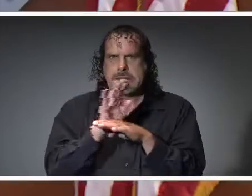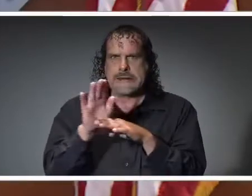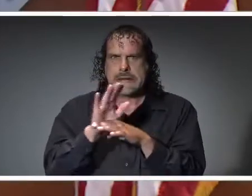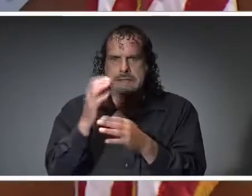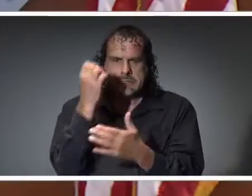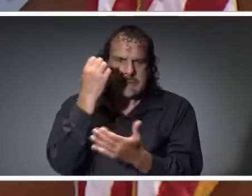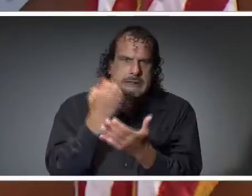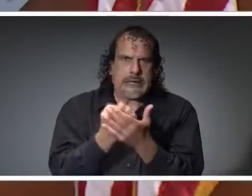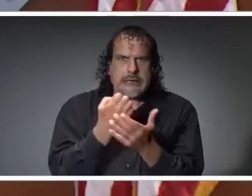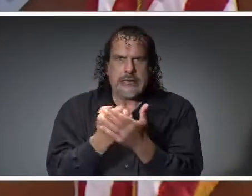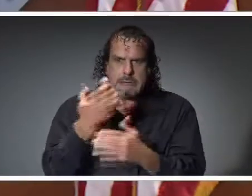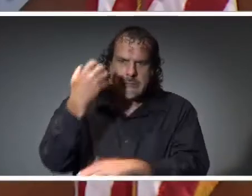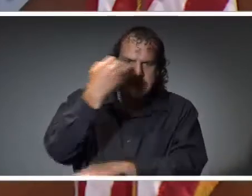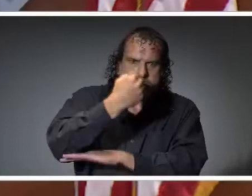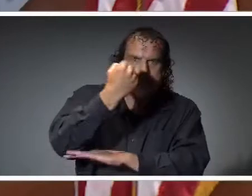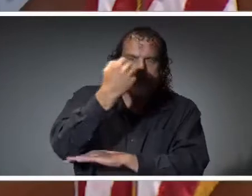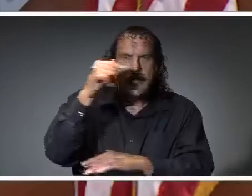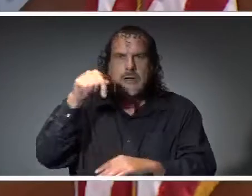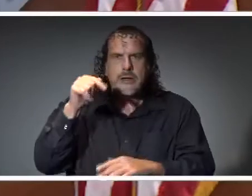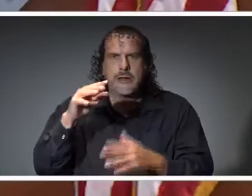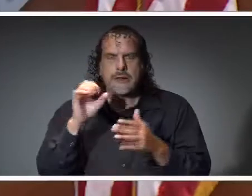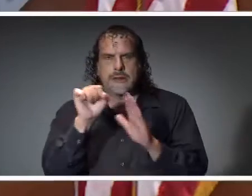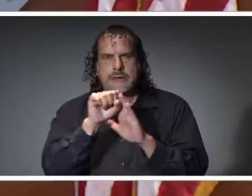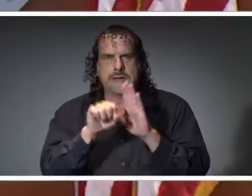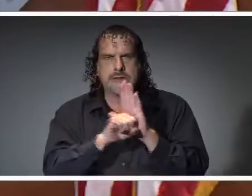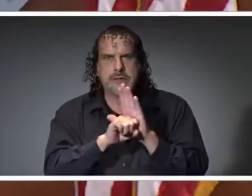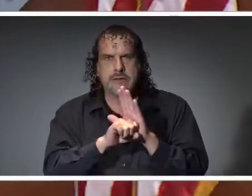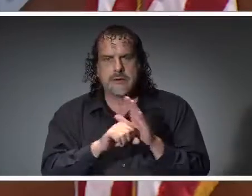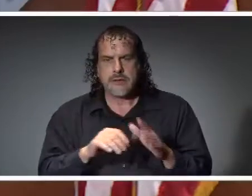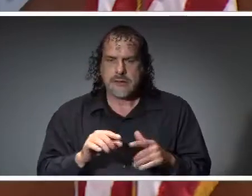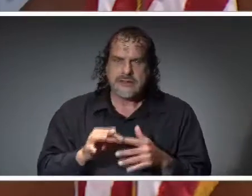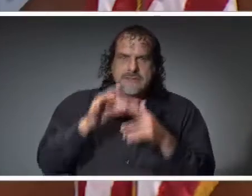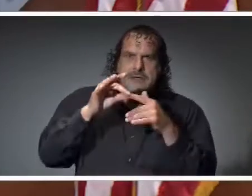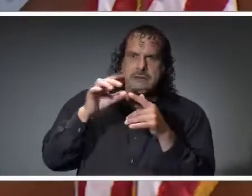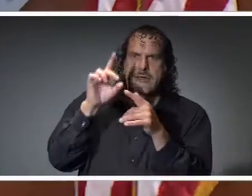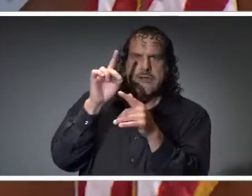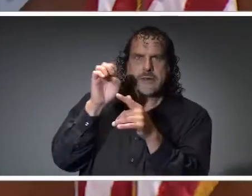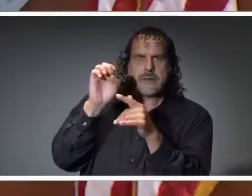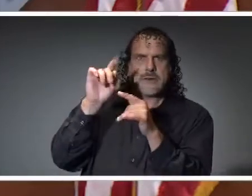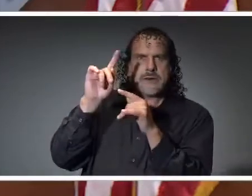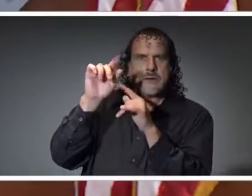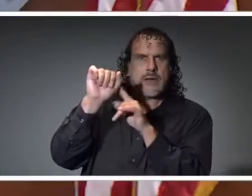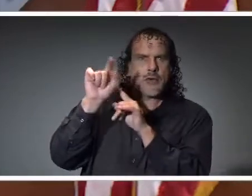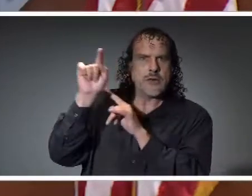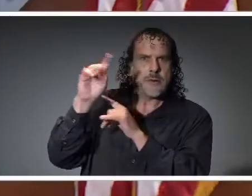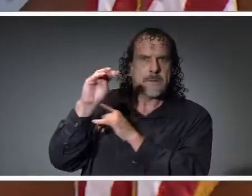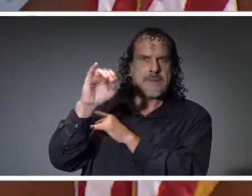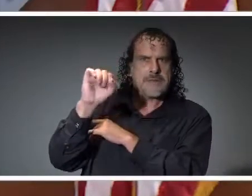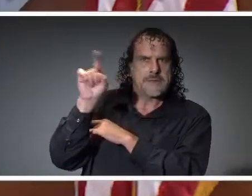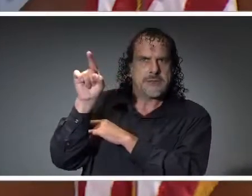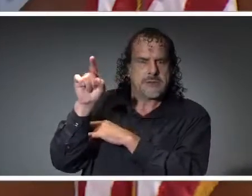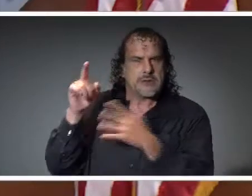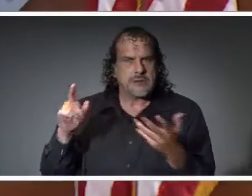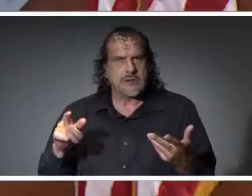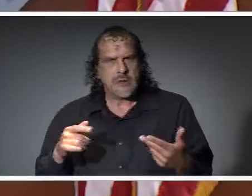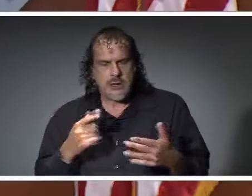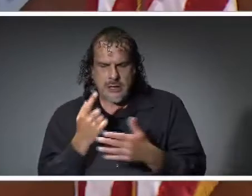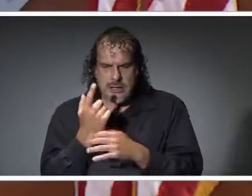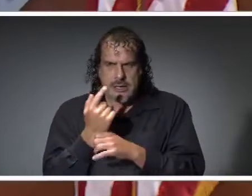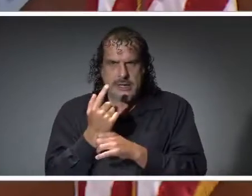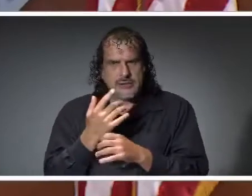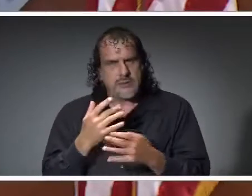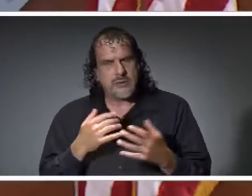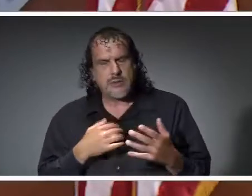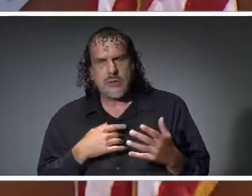economic engines in our state, particularly in the Mississippi Delta. Last year, we experienced a huge